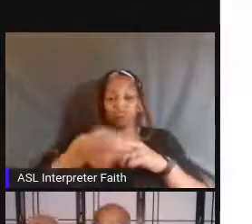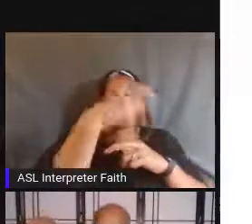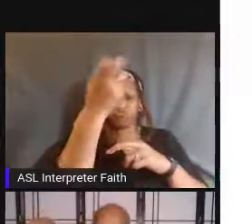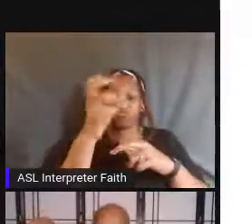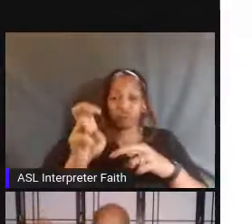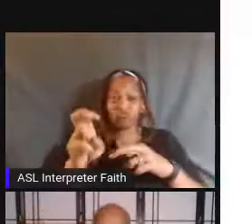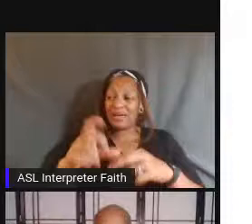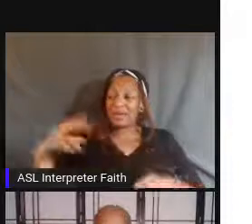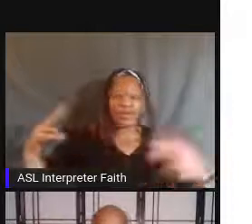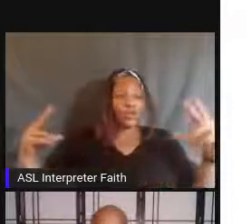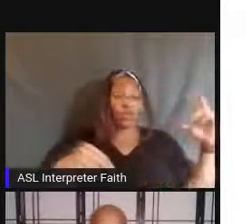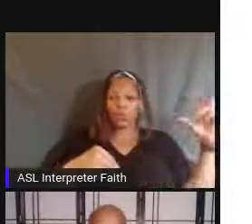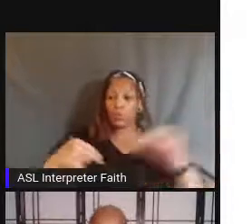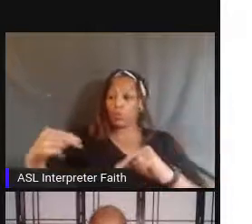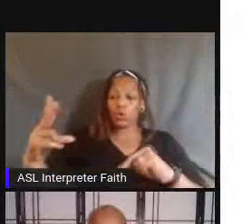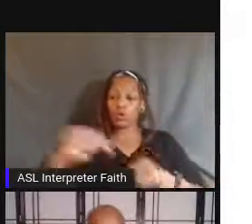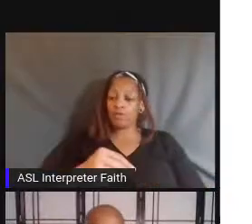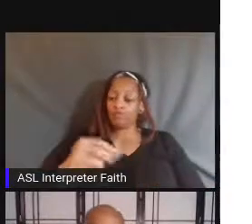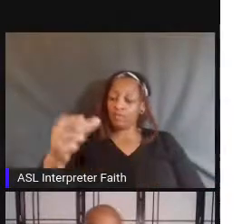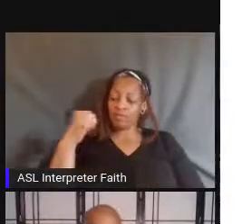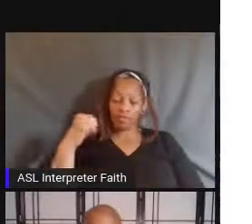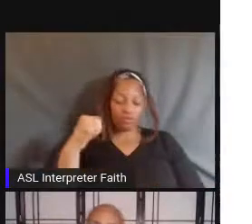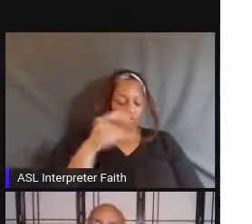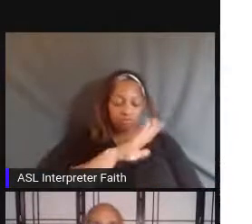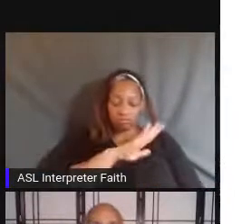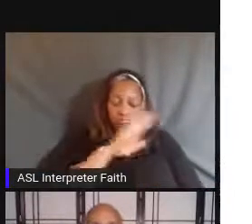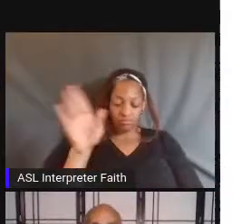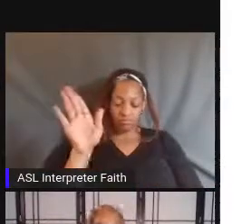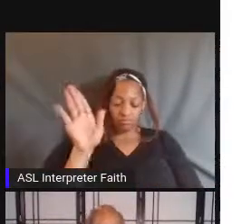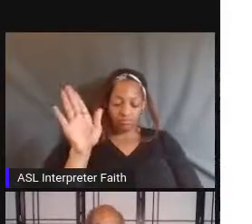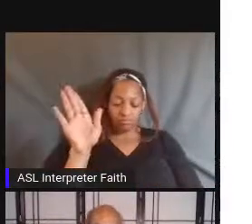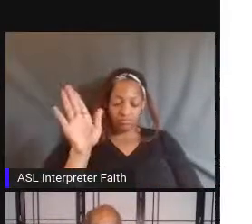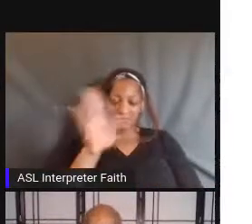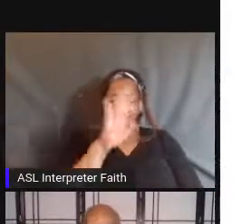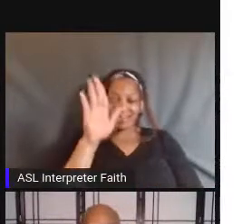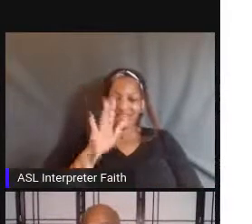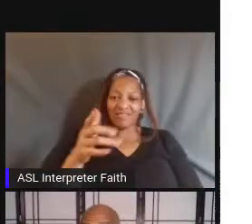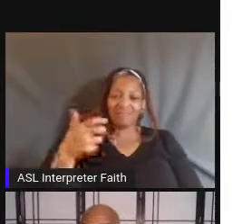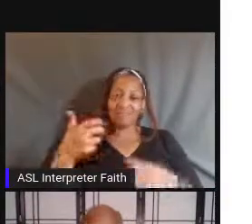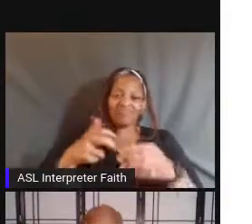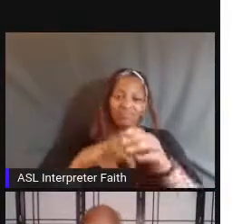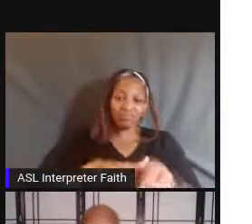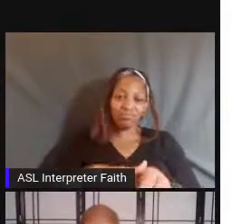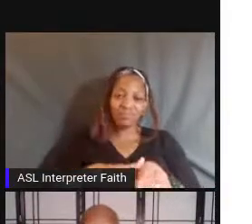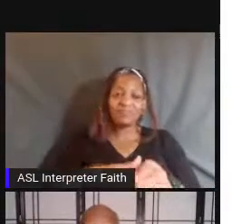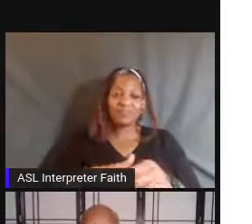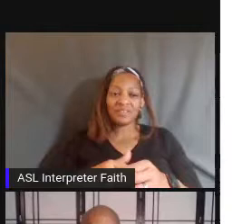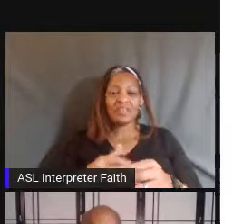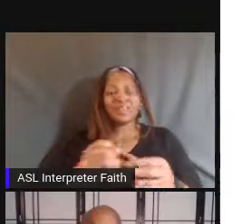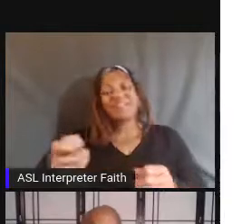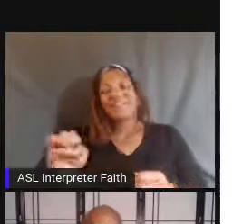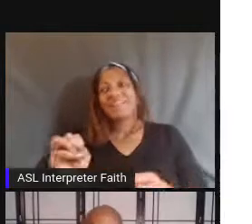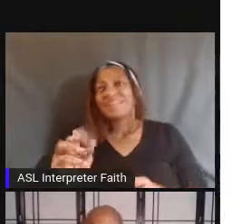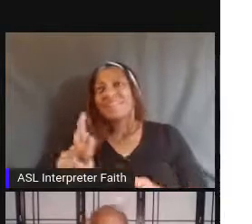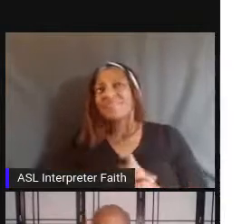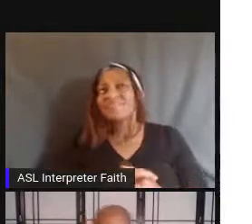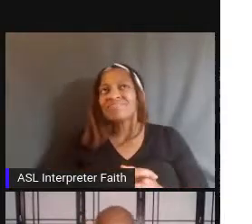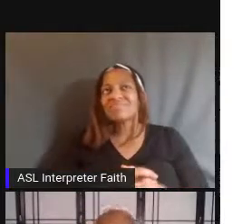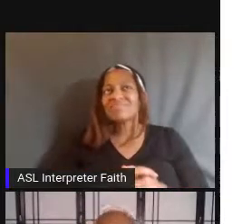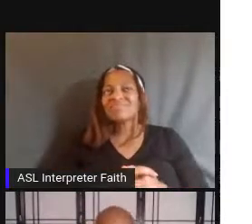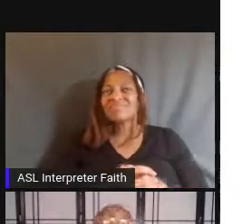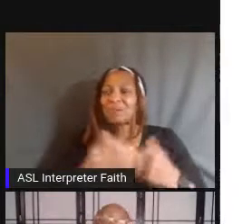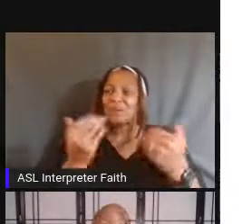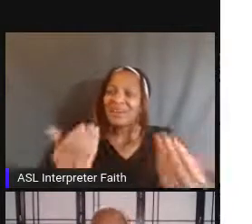I said no. And then, I got, just go ahead. Till I then